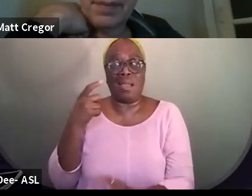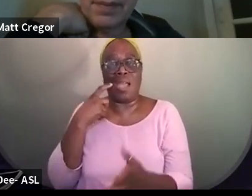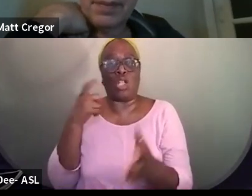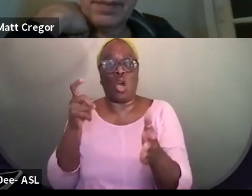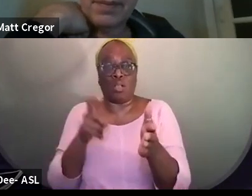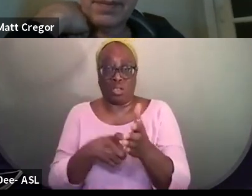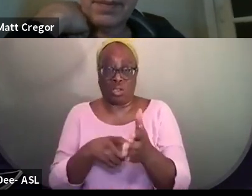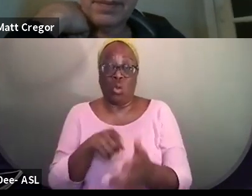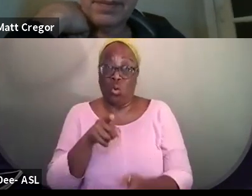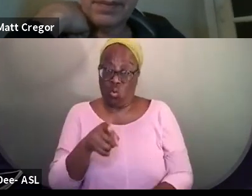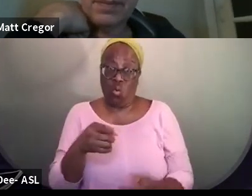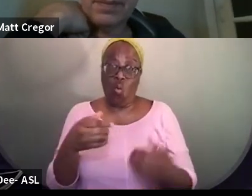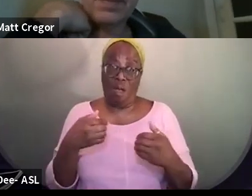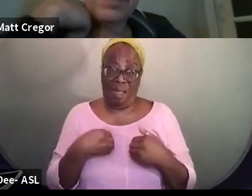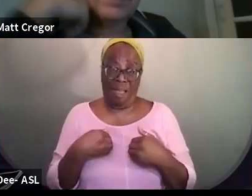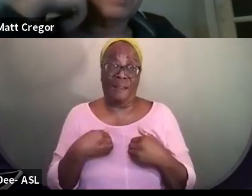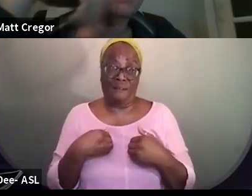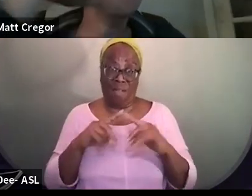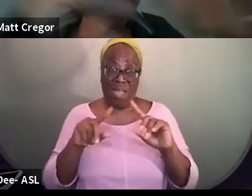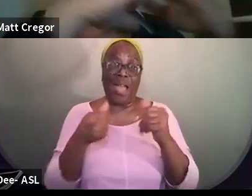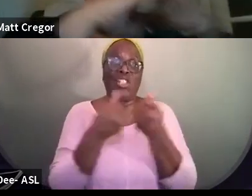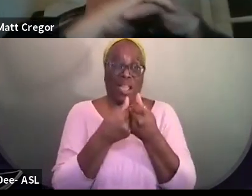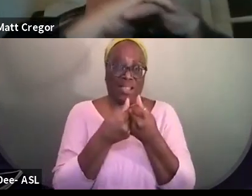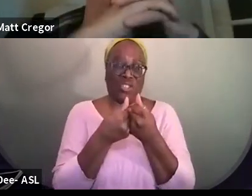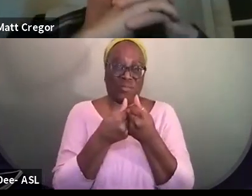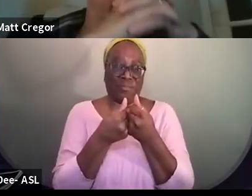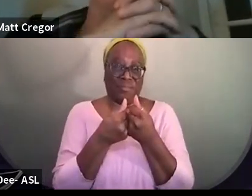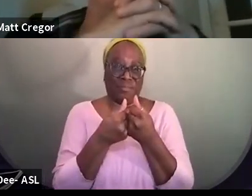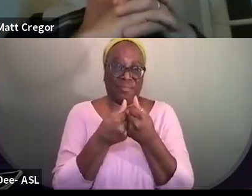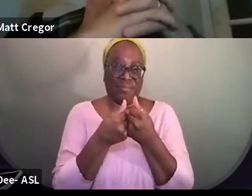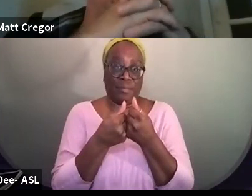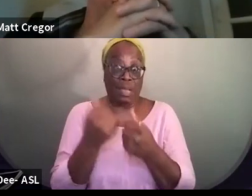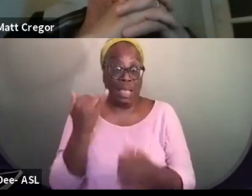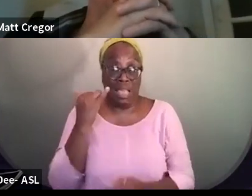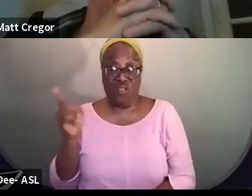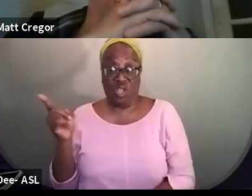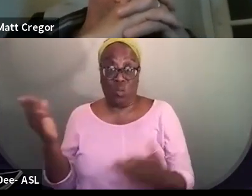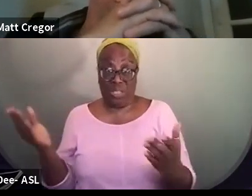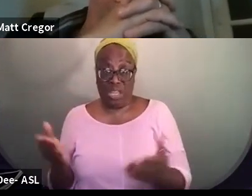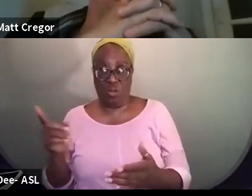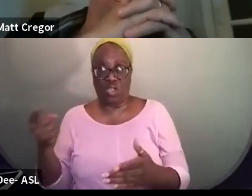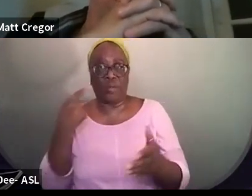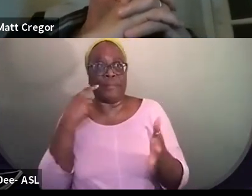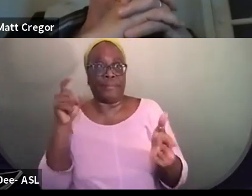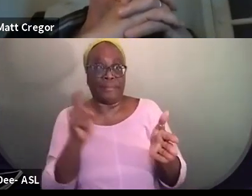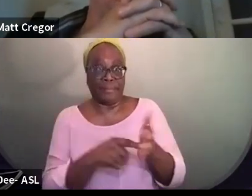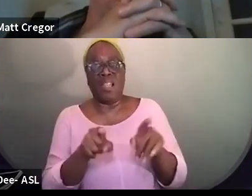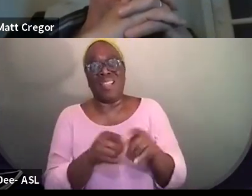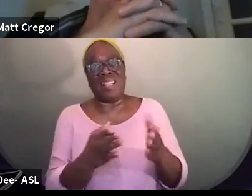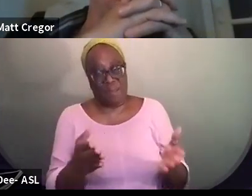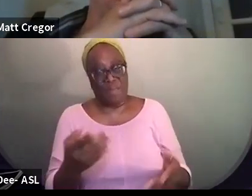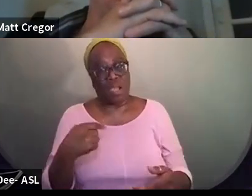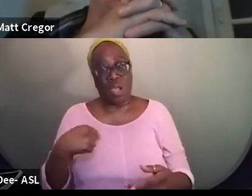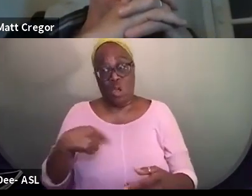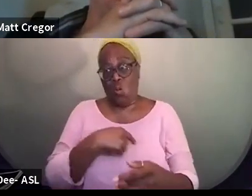a dilemma. So if she were here tonight, she would probably acknowledge the same thing. We're using her